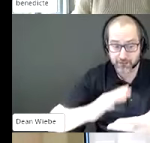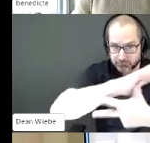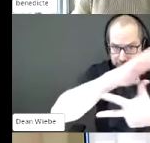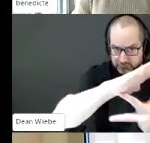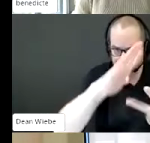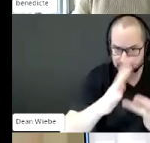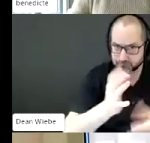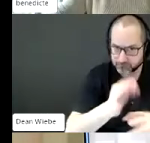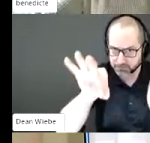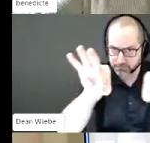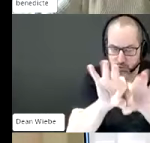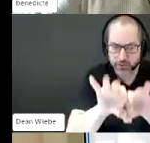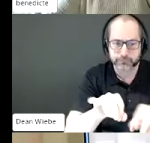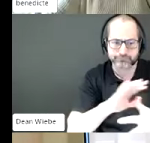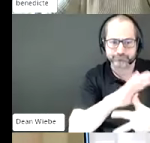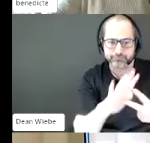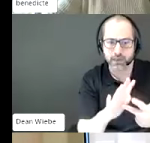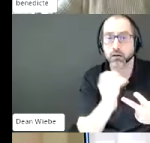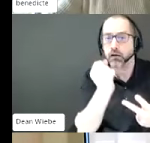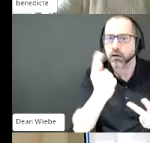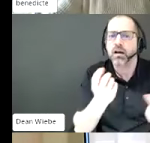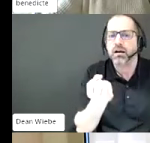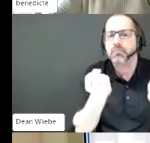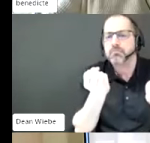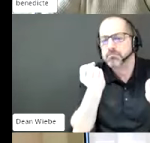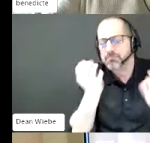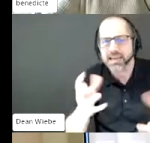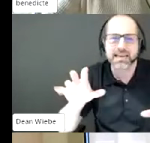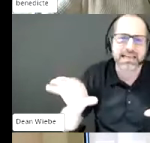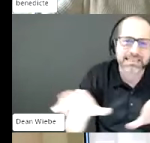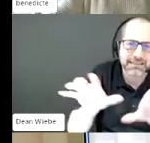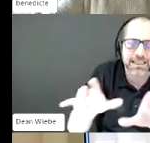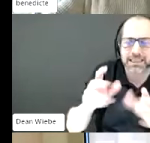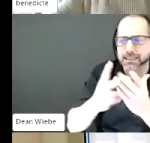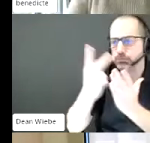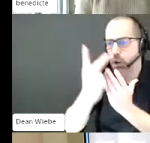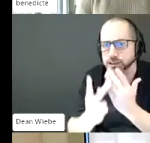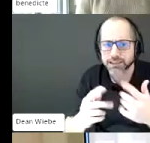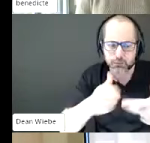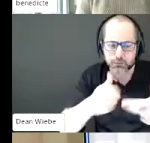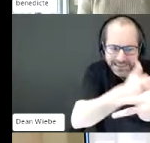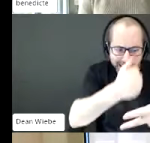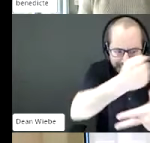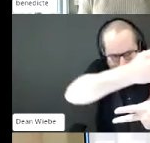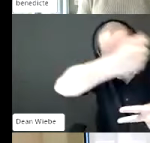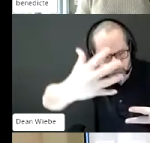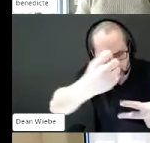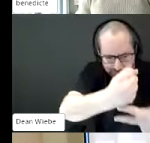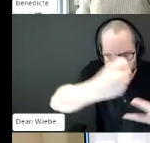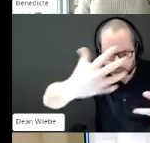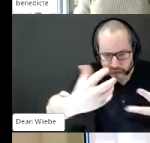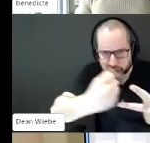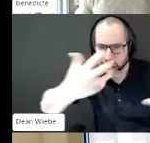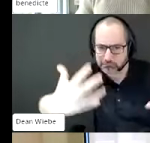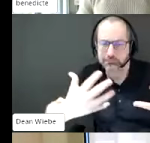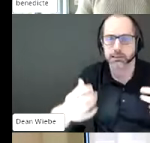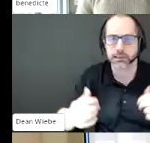strategy. But as you can imagine, there's many activities and projects that fall under each of these pillars. So the first is public education